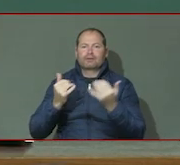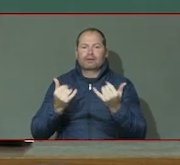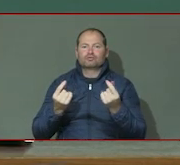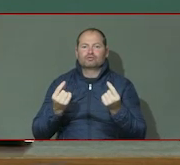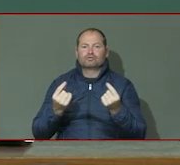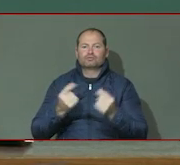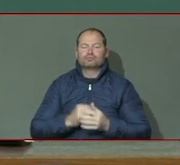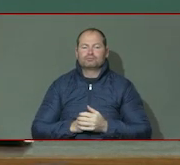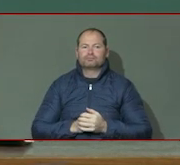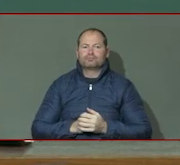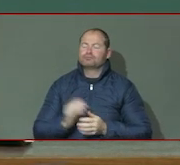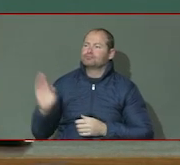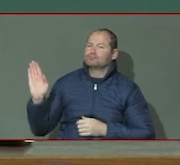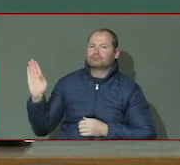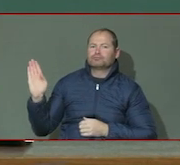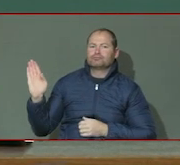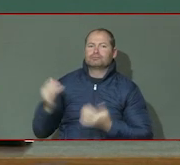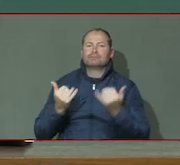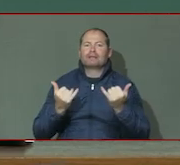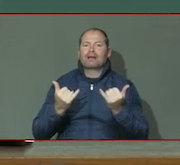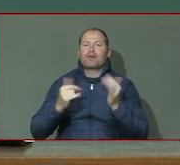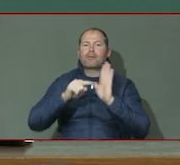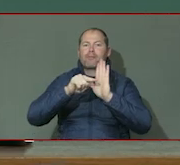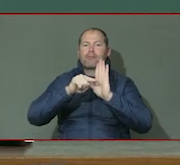minus the 990,000,